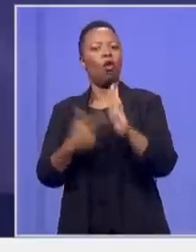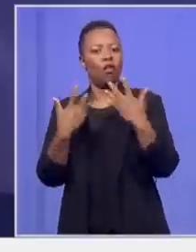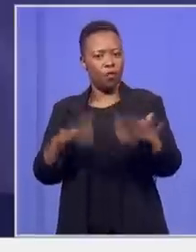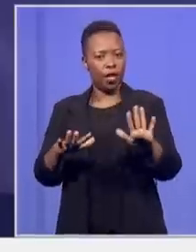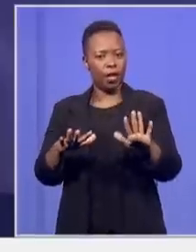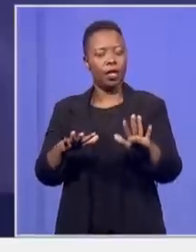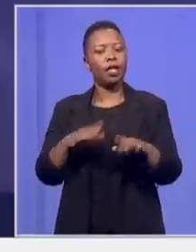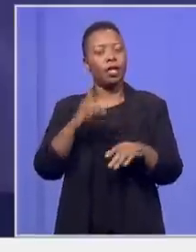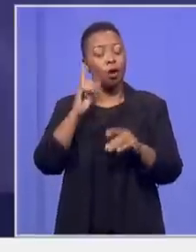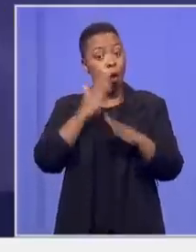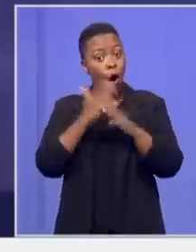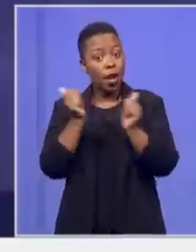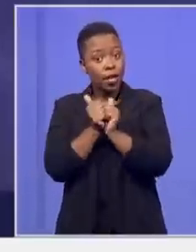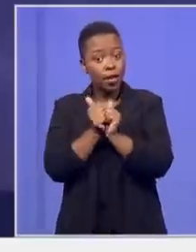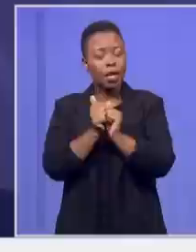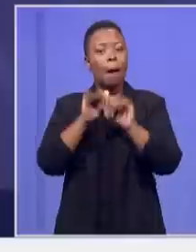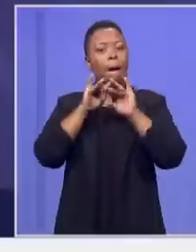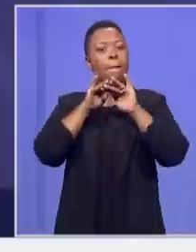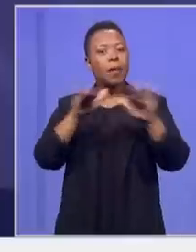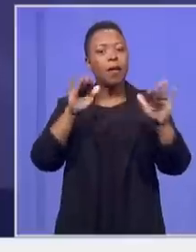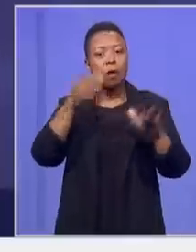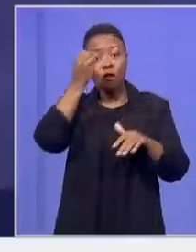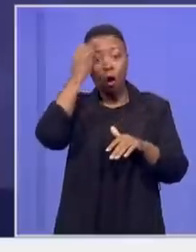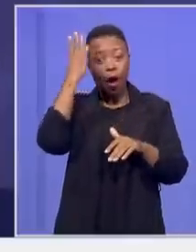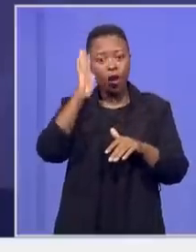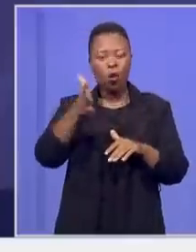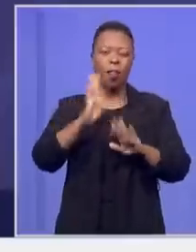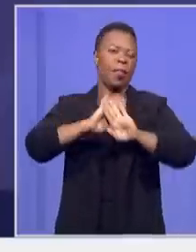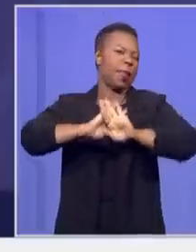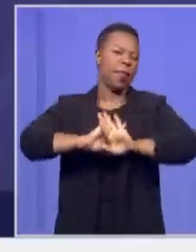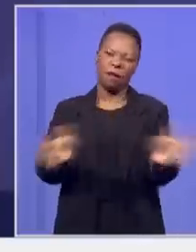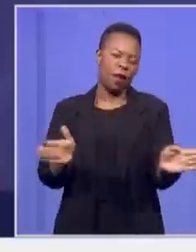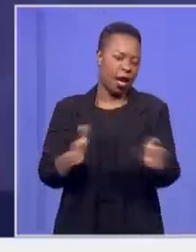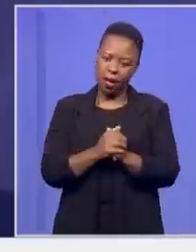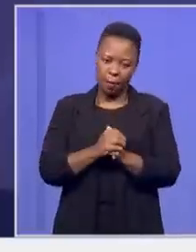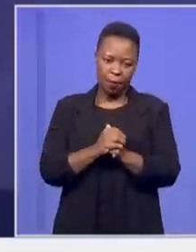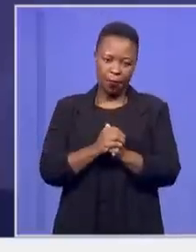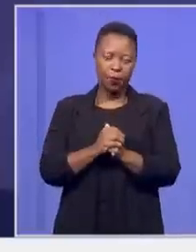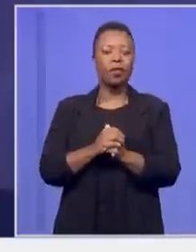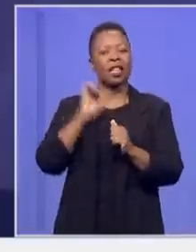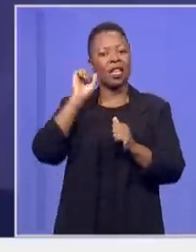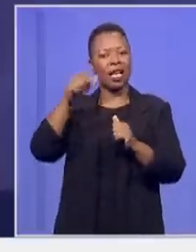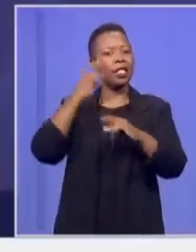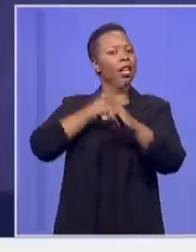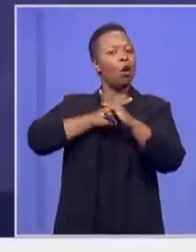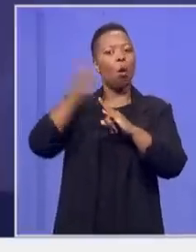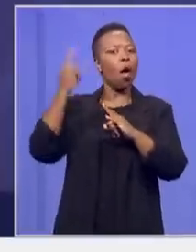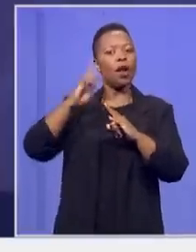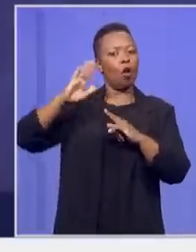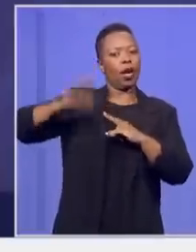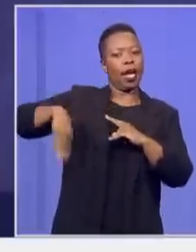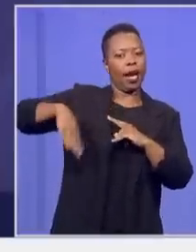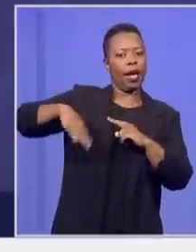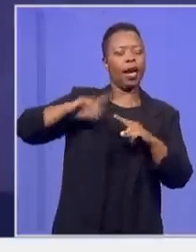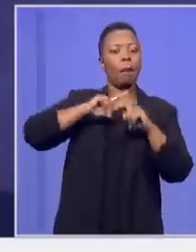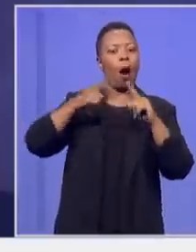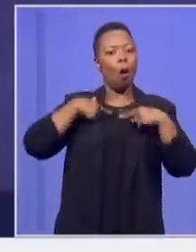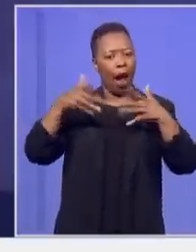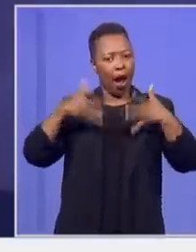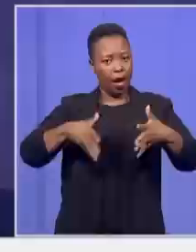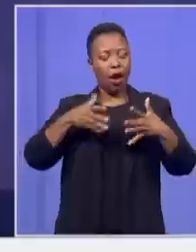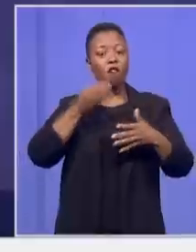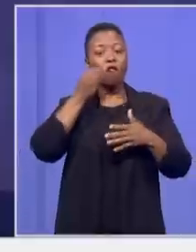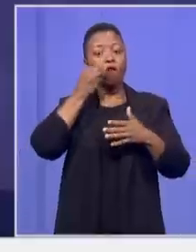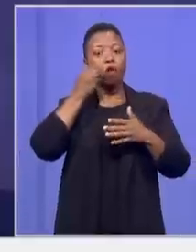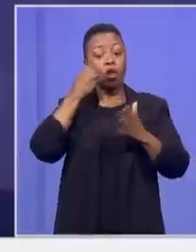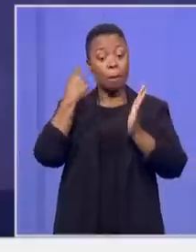not forget that. Now, of course, this fight hasn't been won yet, but we are in the ring, fighting for zero rating of food